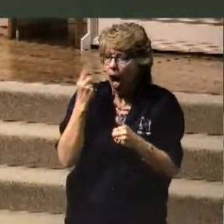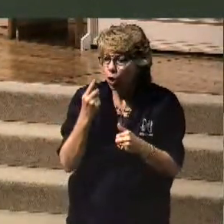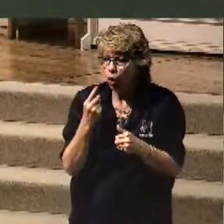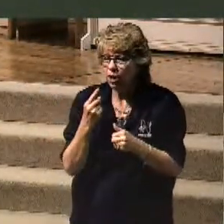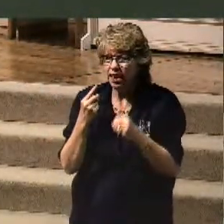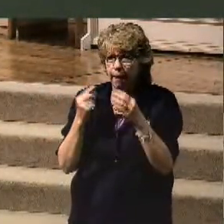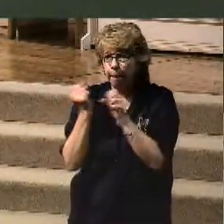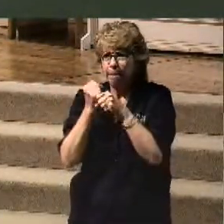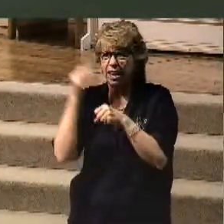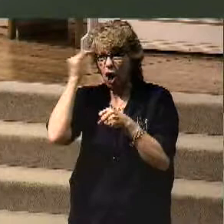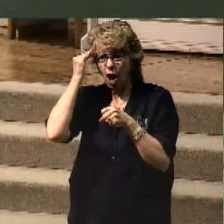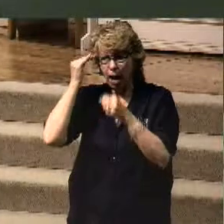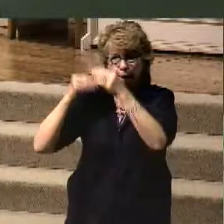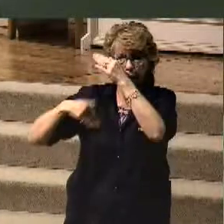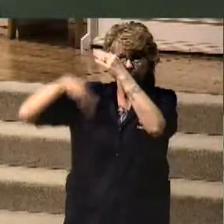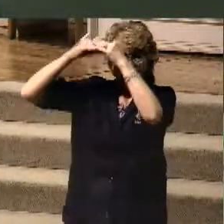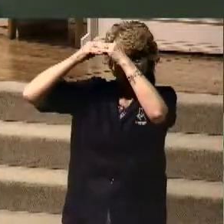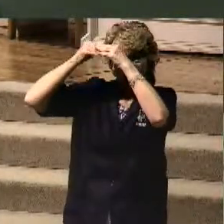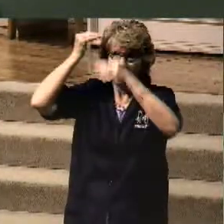with knowledge.